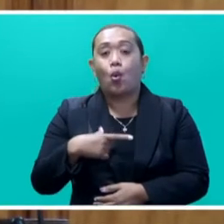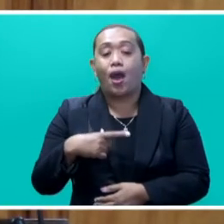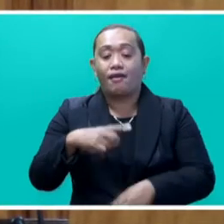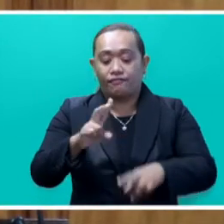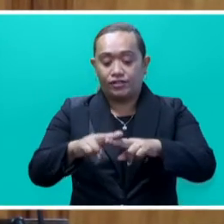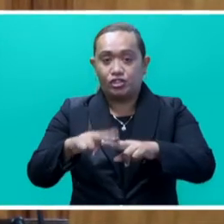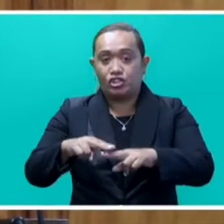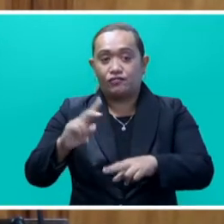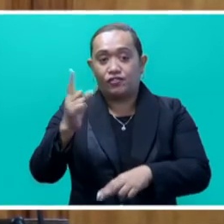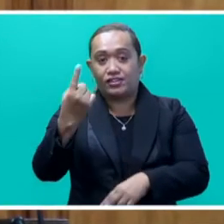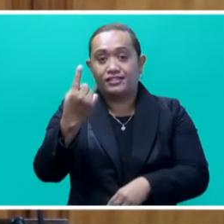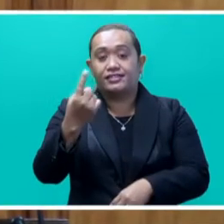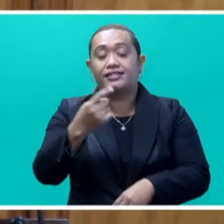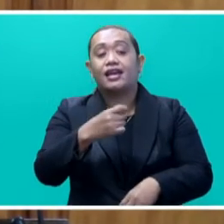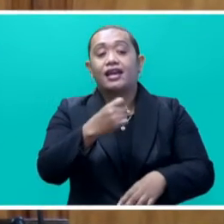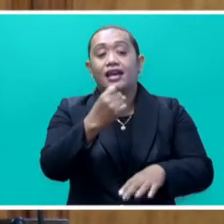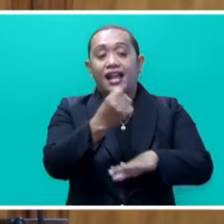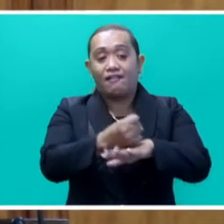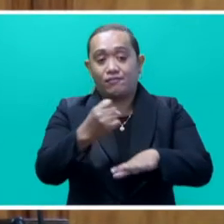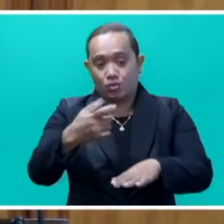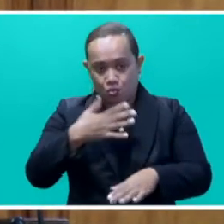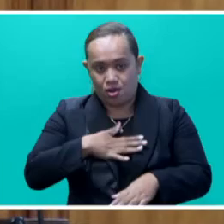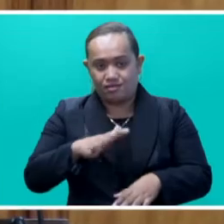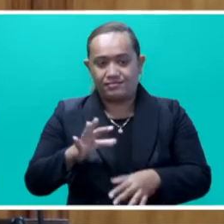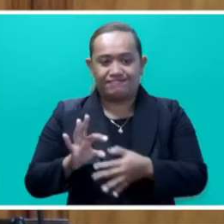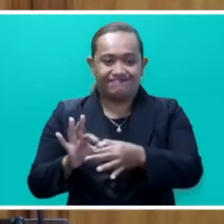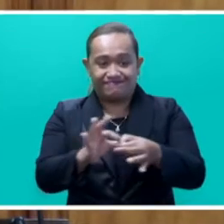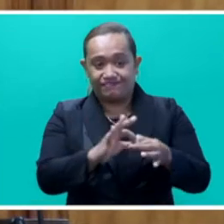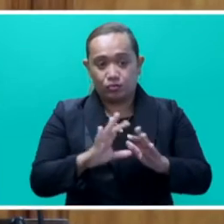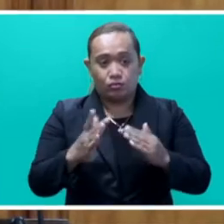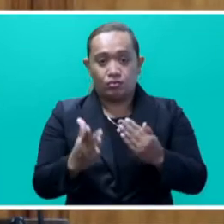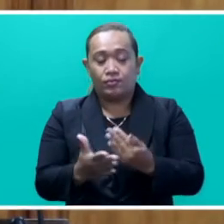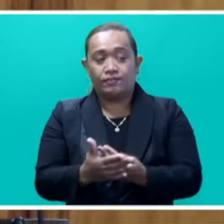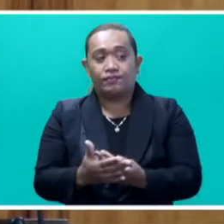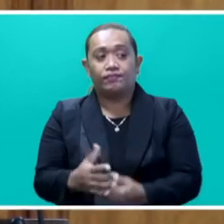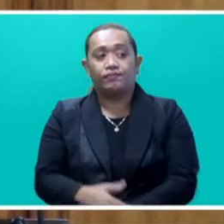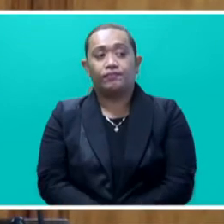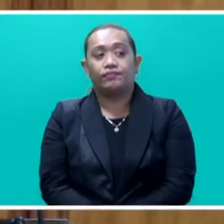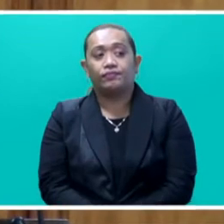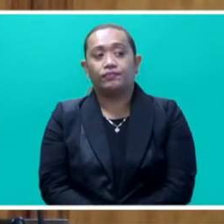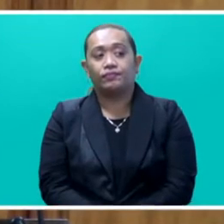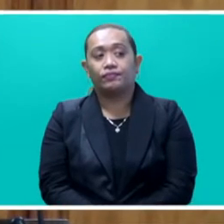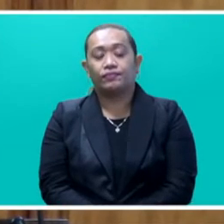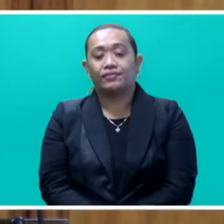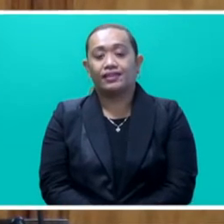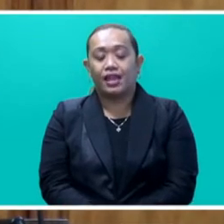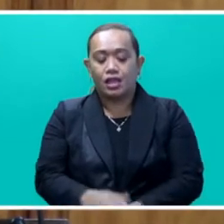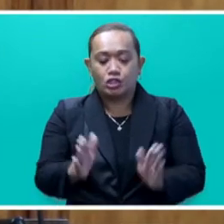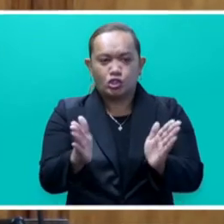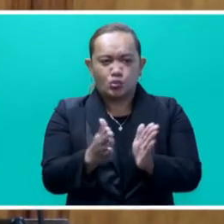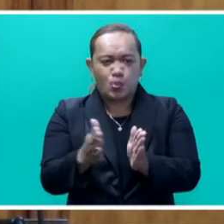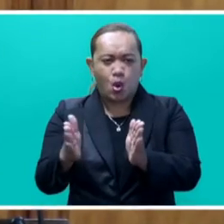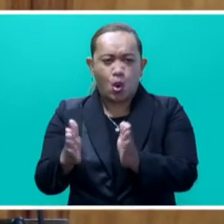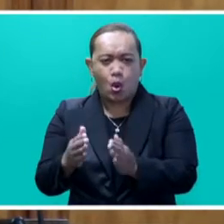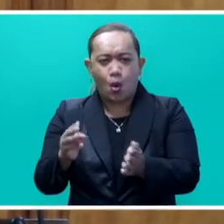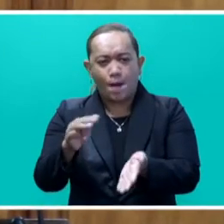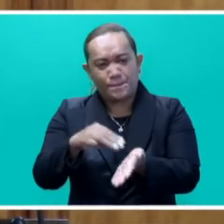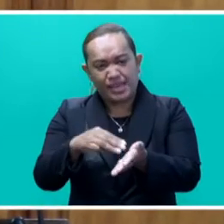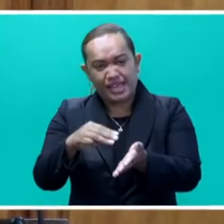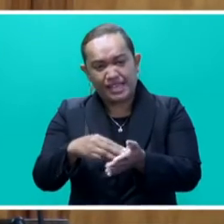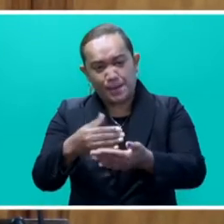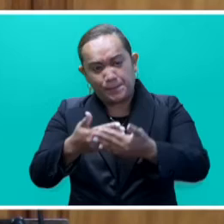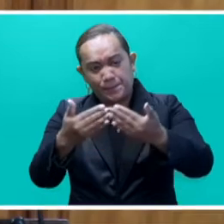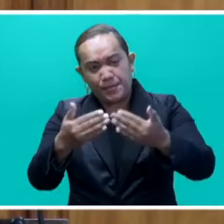so. The small and medium enterprises. The small and medium enterprises are the worst affected during